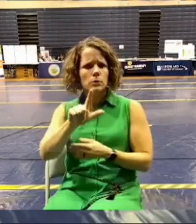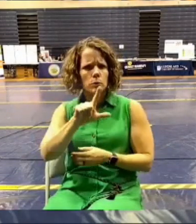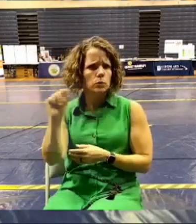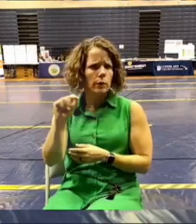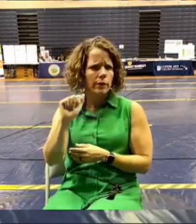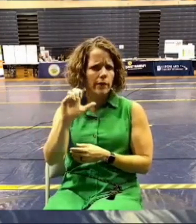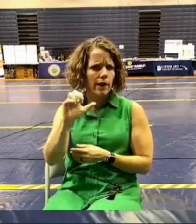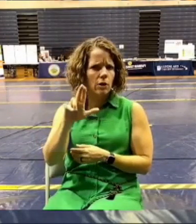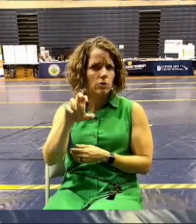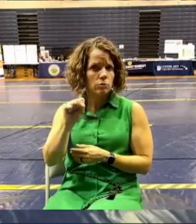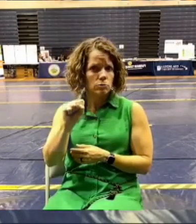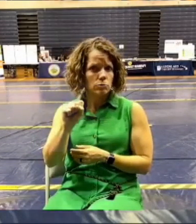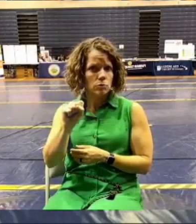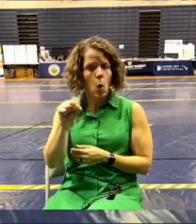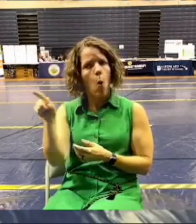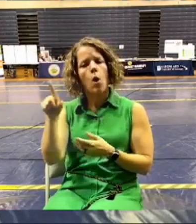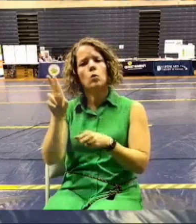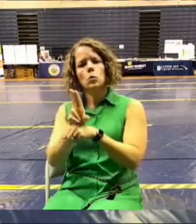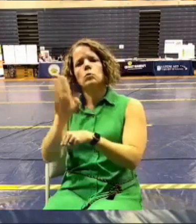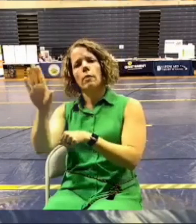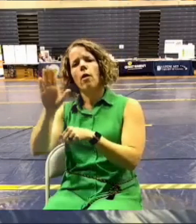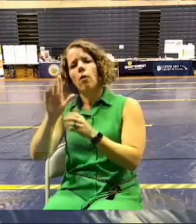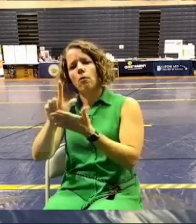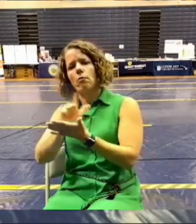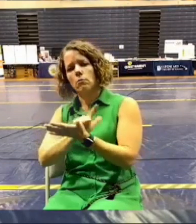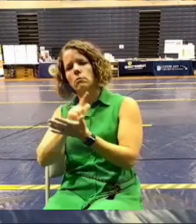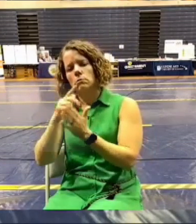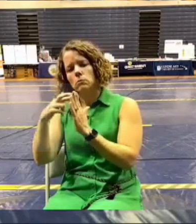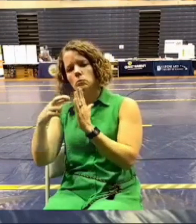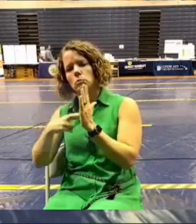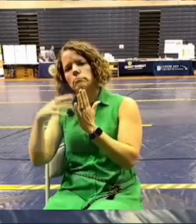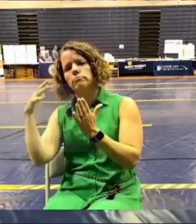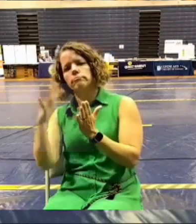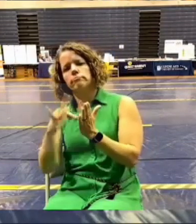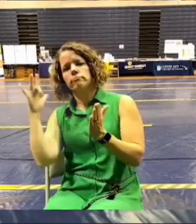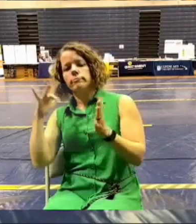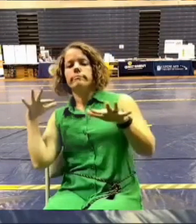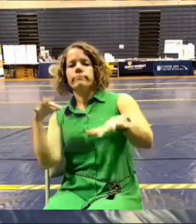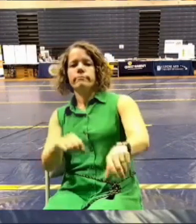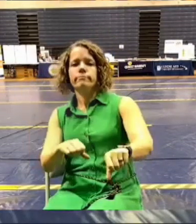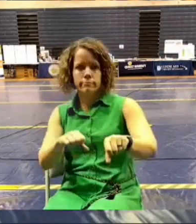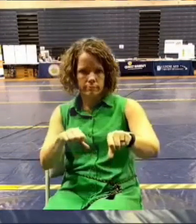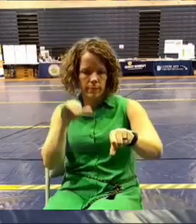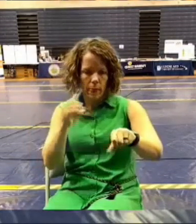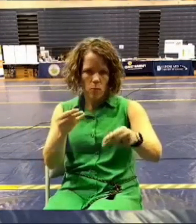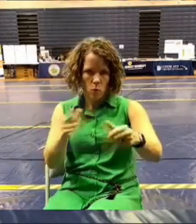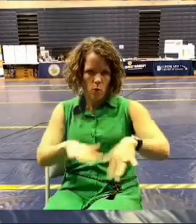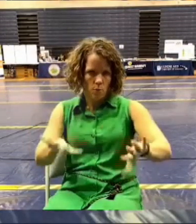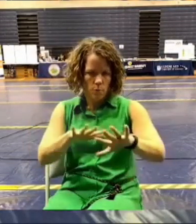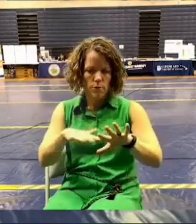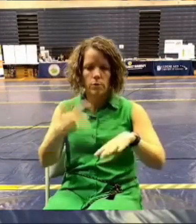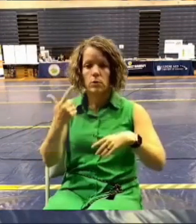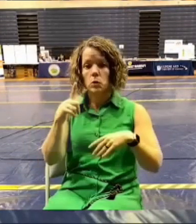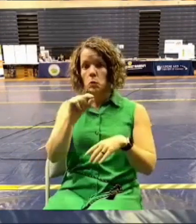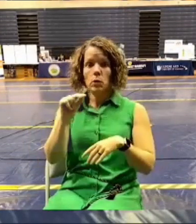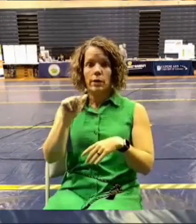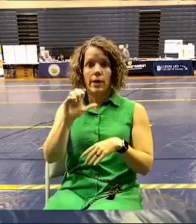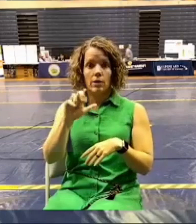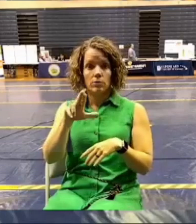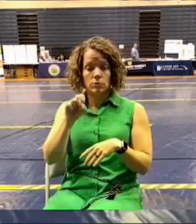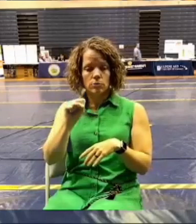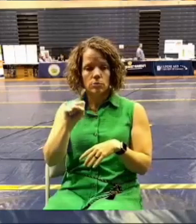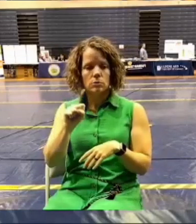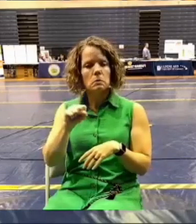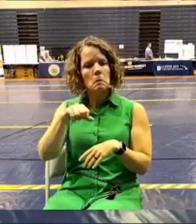or take over by eminent domain, that property they wish they had previously. So if the eminent domain, I know